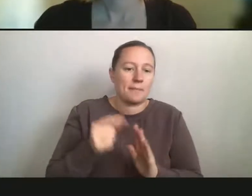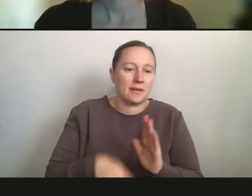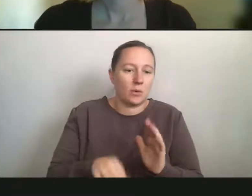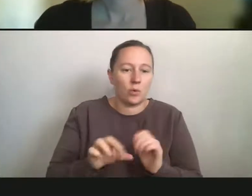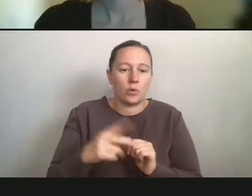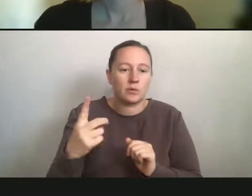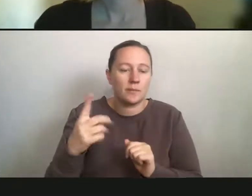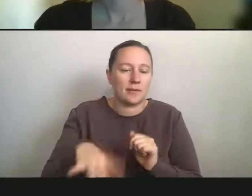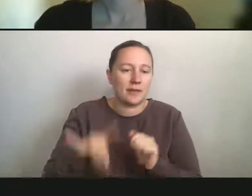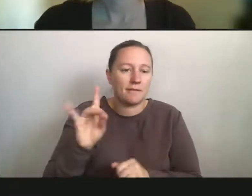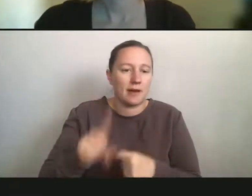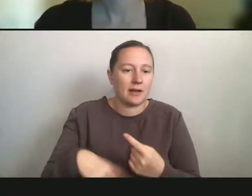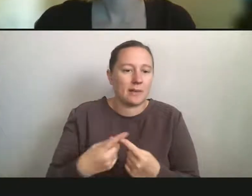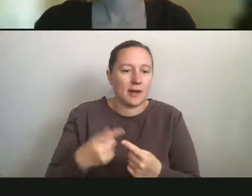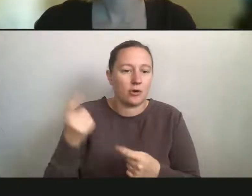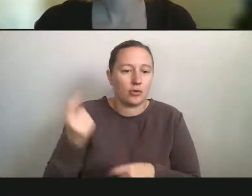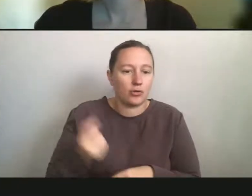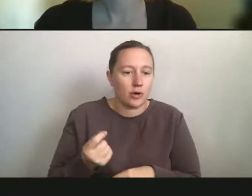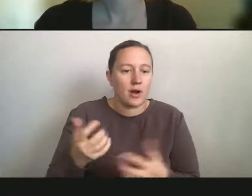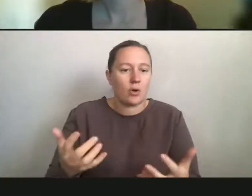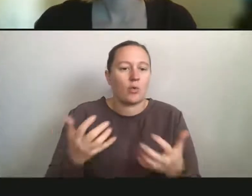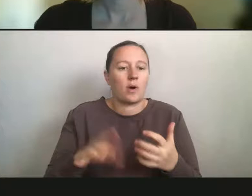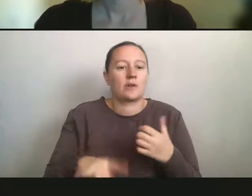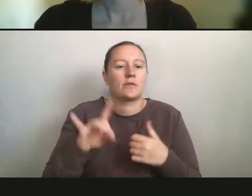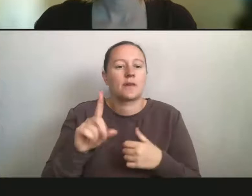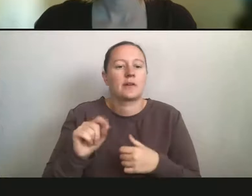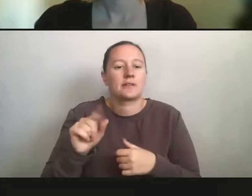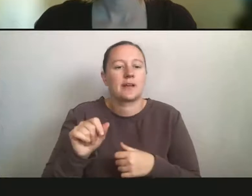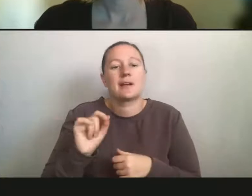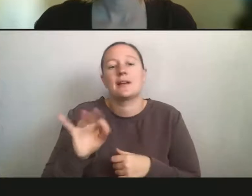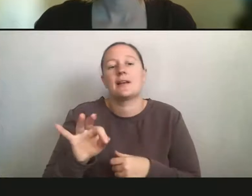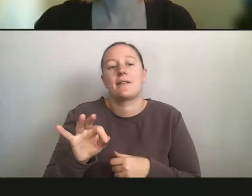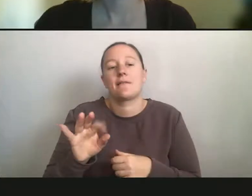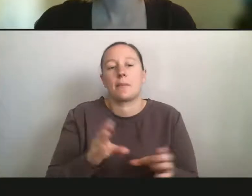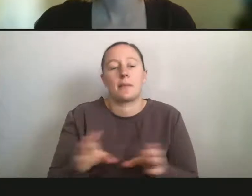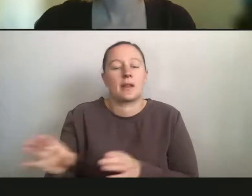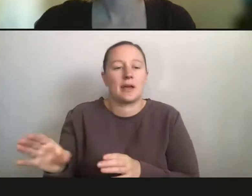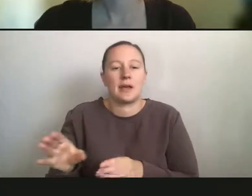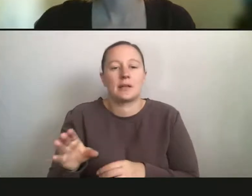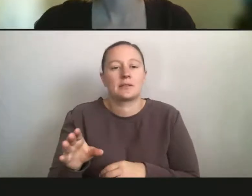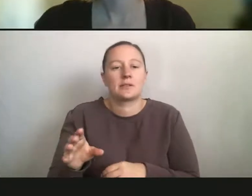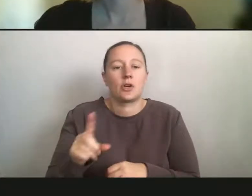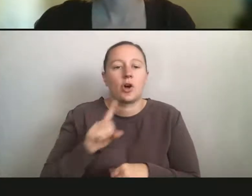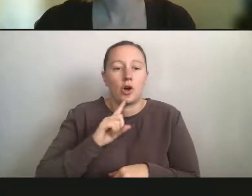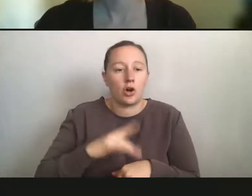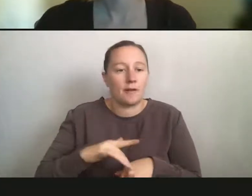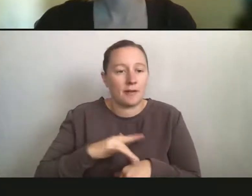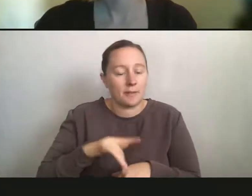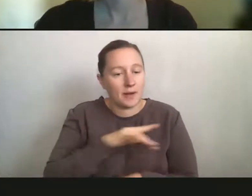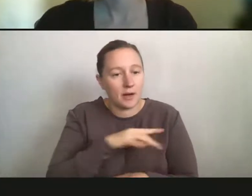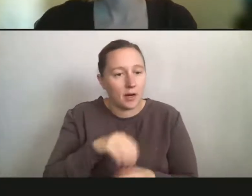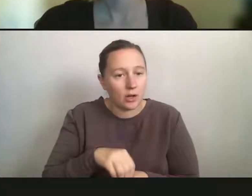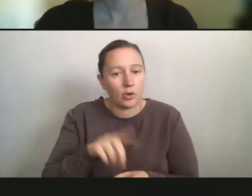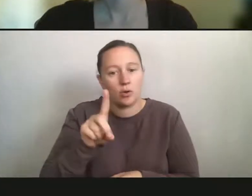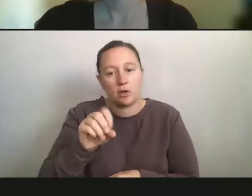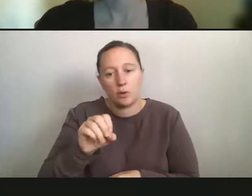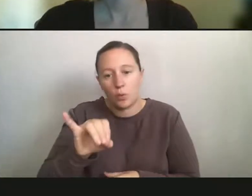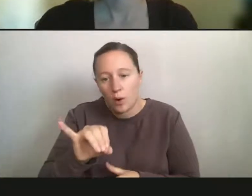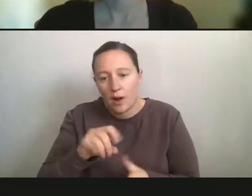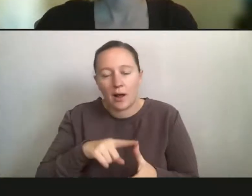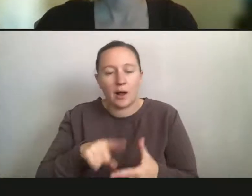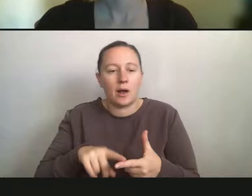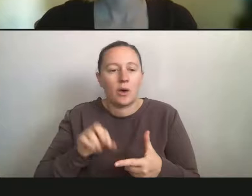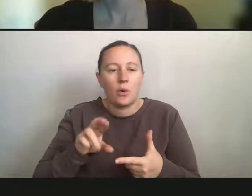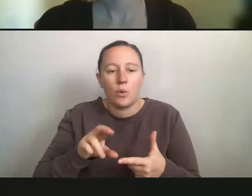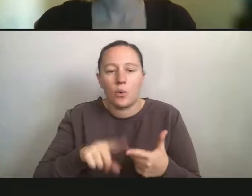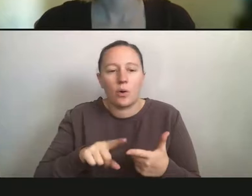they find about a grant and trying to find data. And if the plans are available and they sort of include things like DOIs or, at